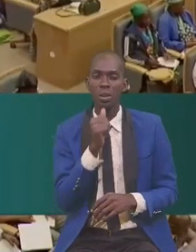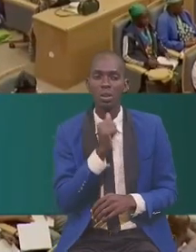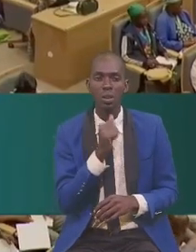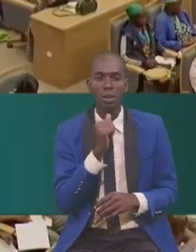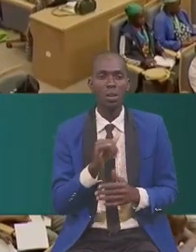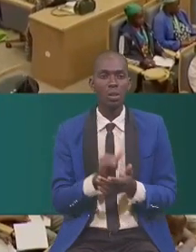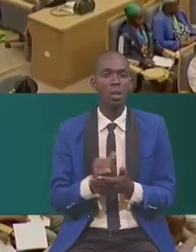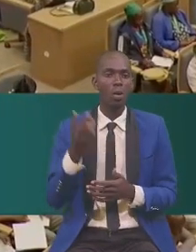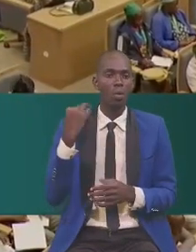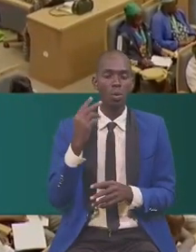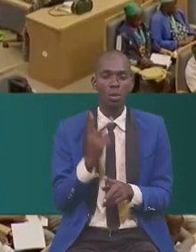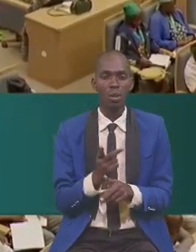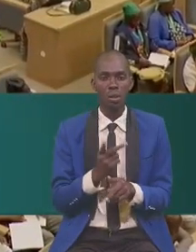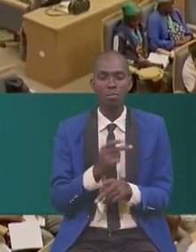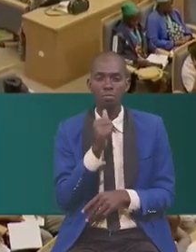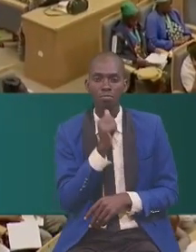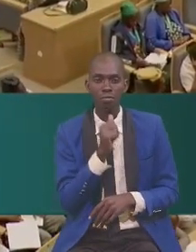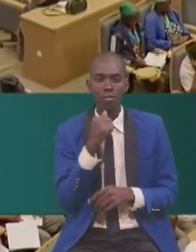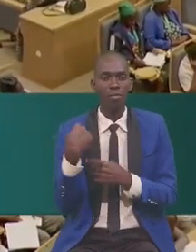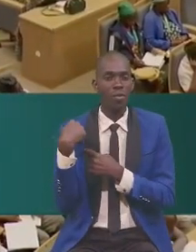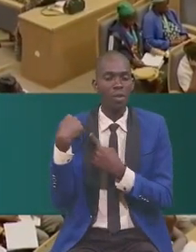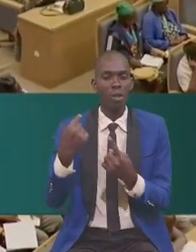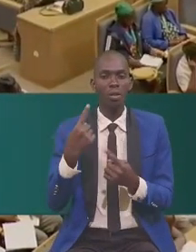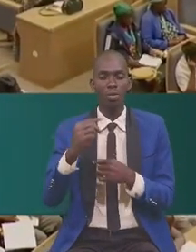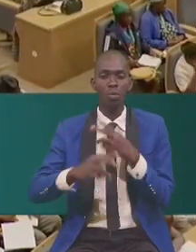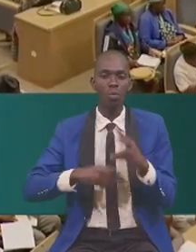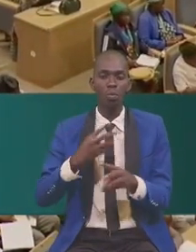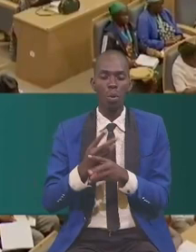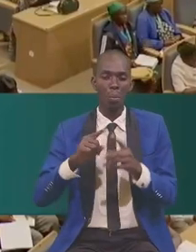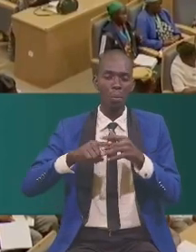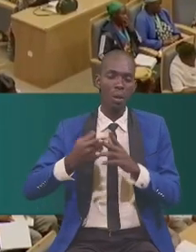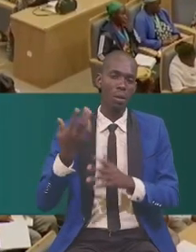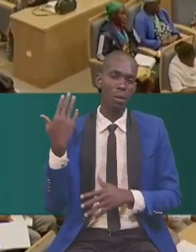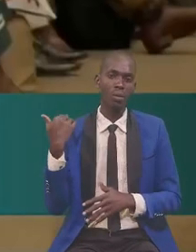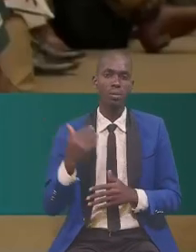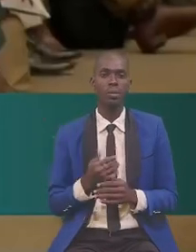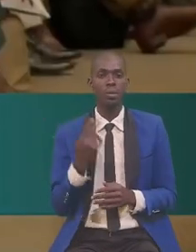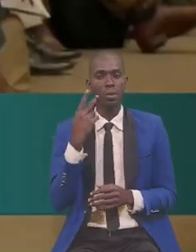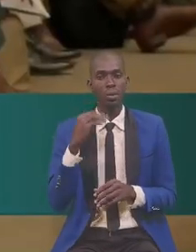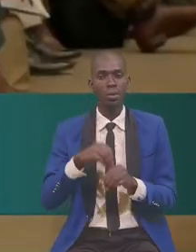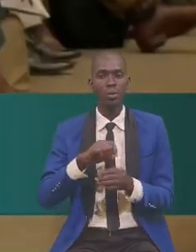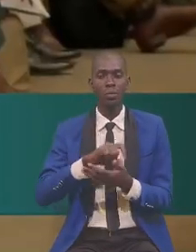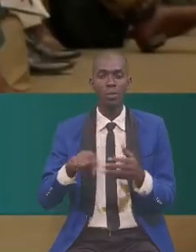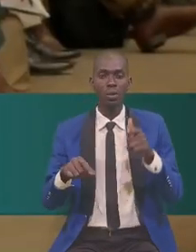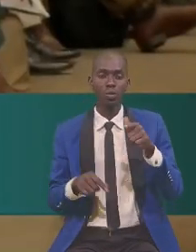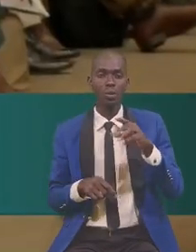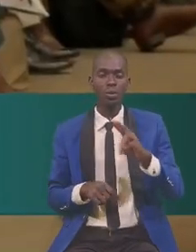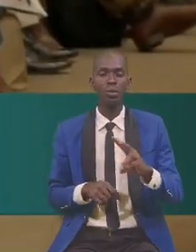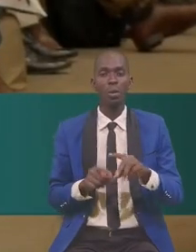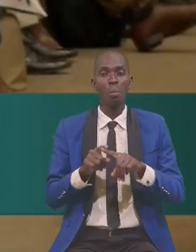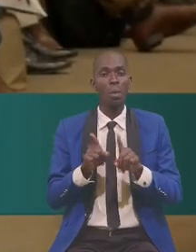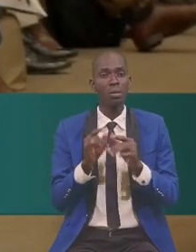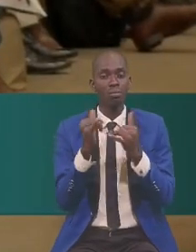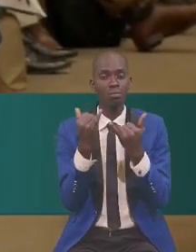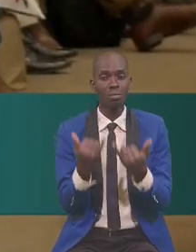was kept secret since the world began. Verse 26, it says, but